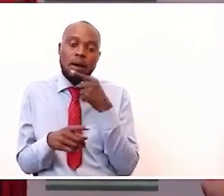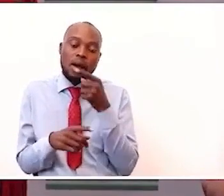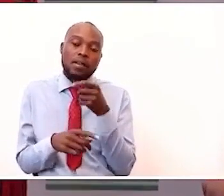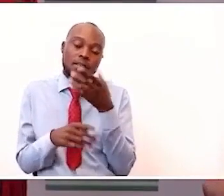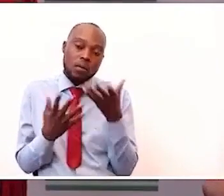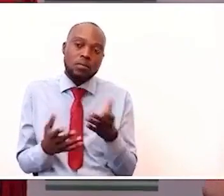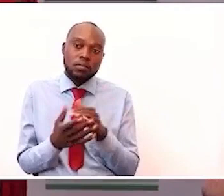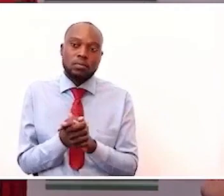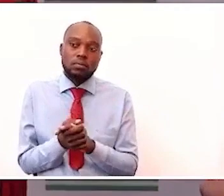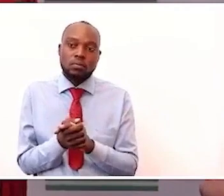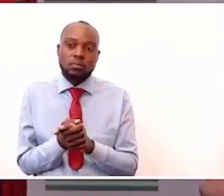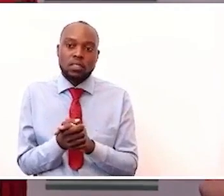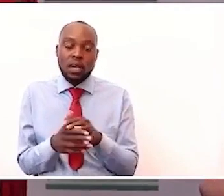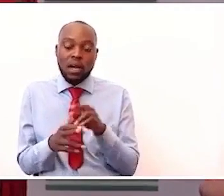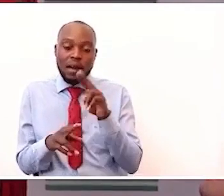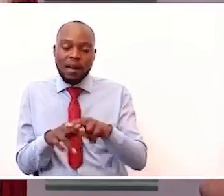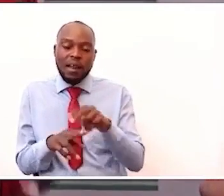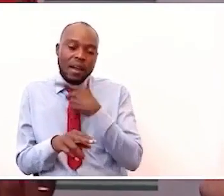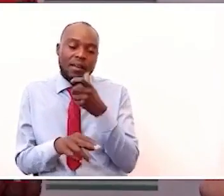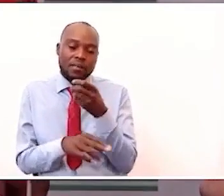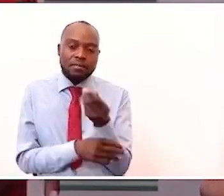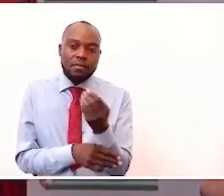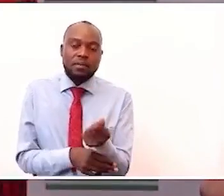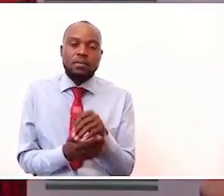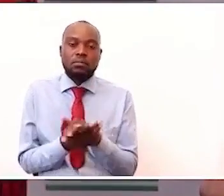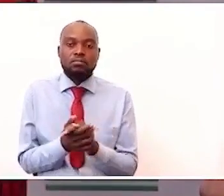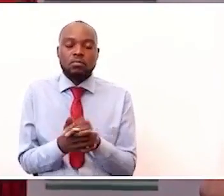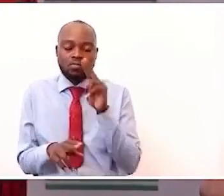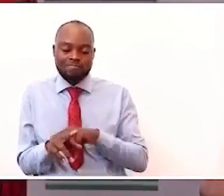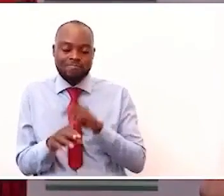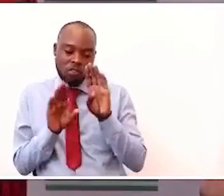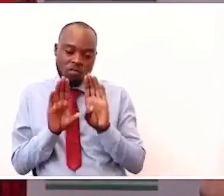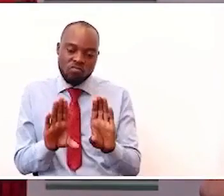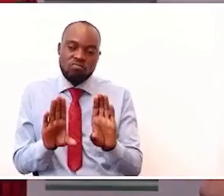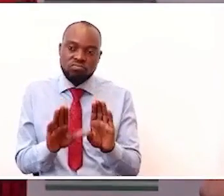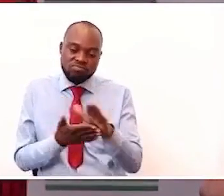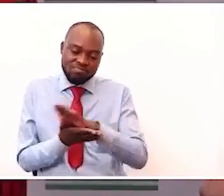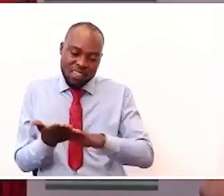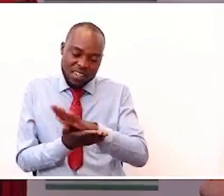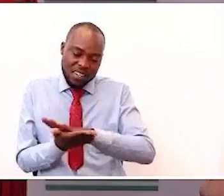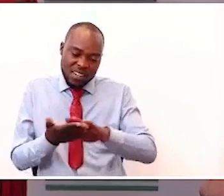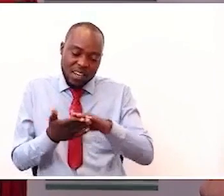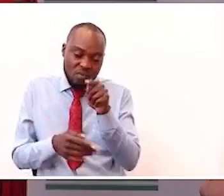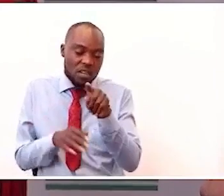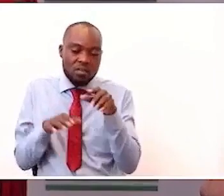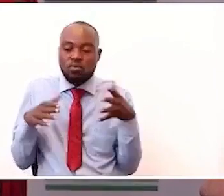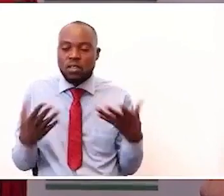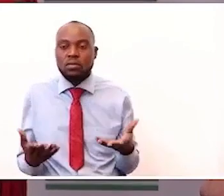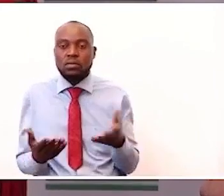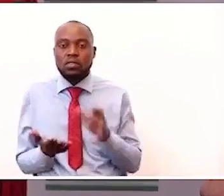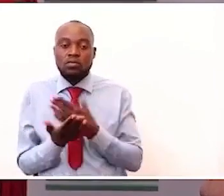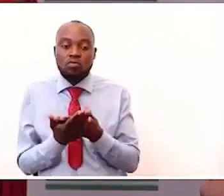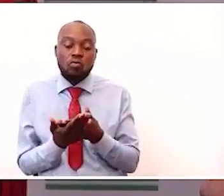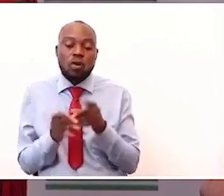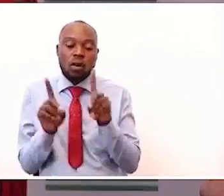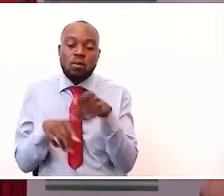when it is financed by an external force, why do you expect from it? Because those guys were trying to